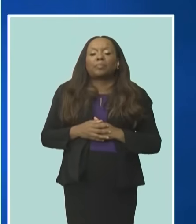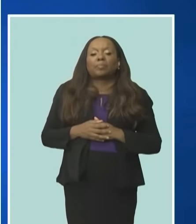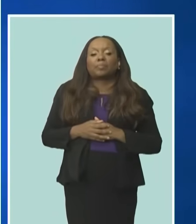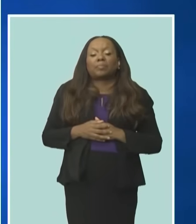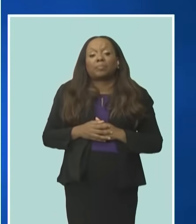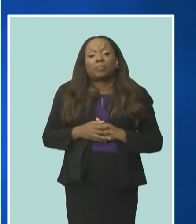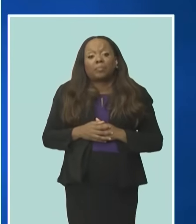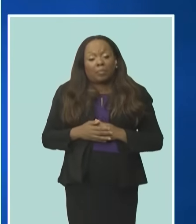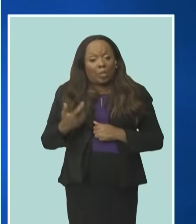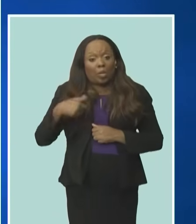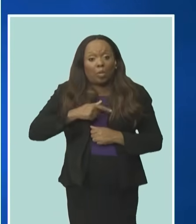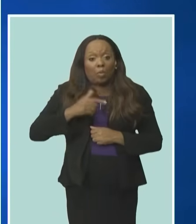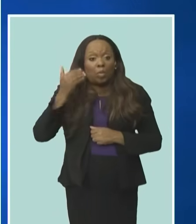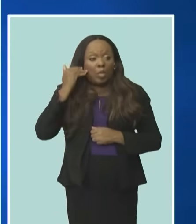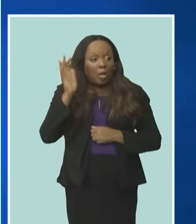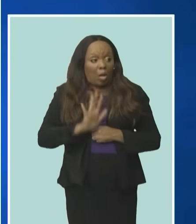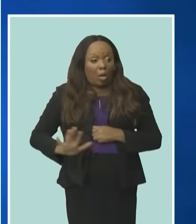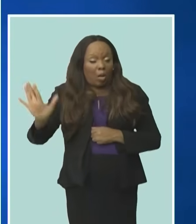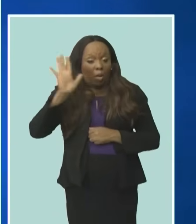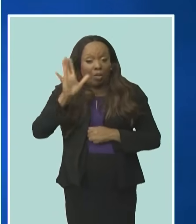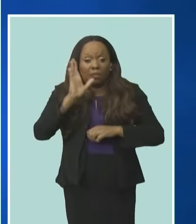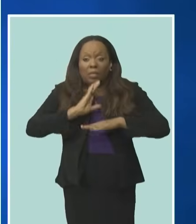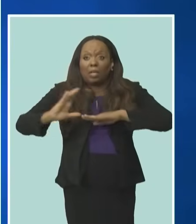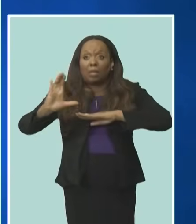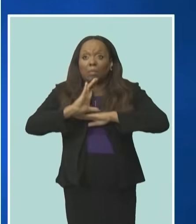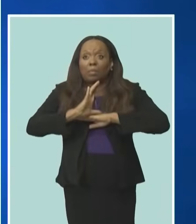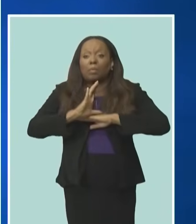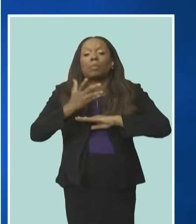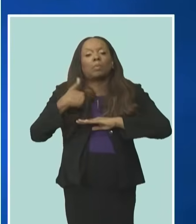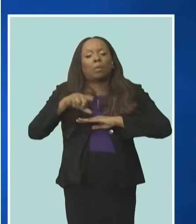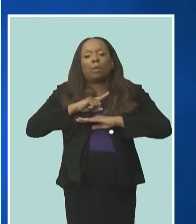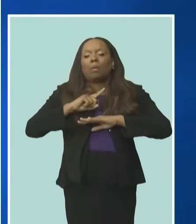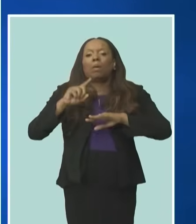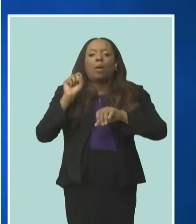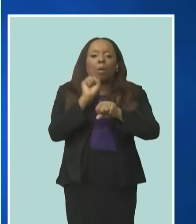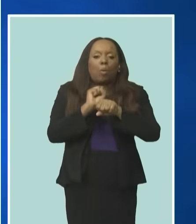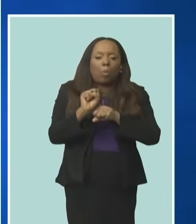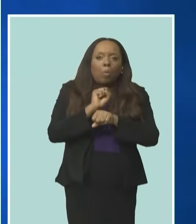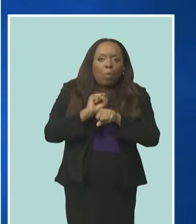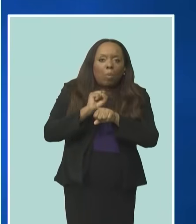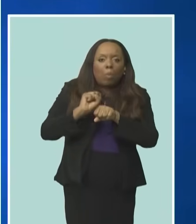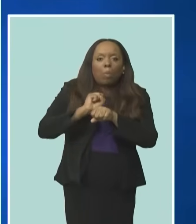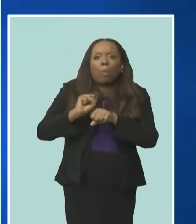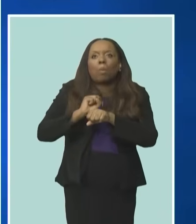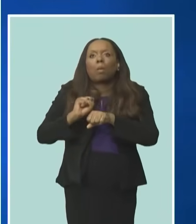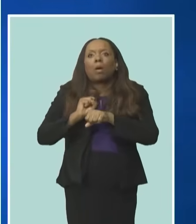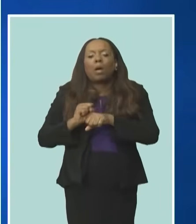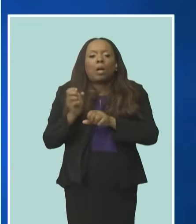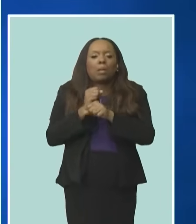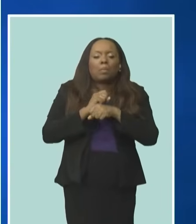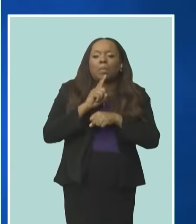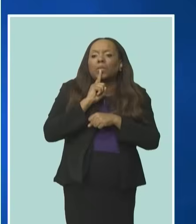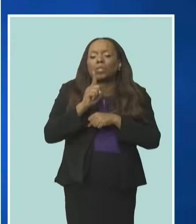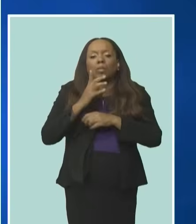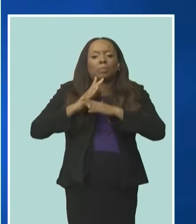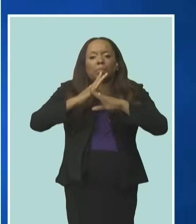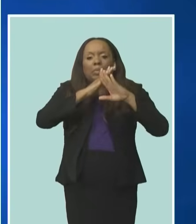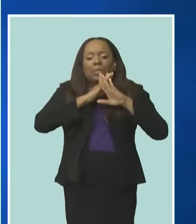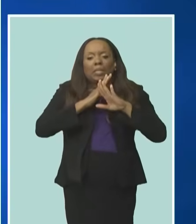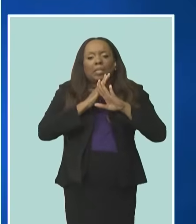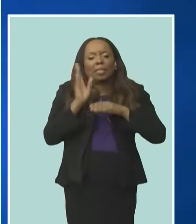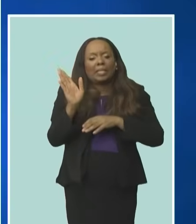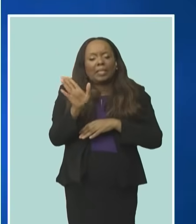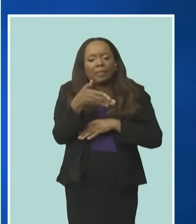specialized officers from across CARICOM who are on the front line of fighting against IUU fishing. I encourage